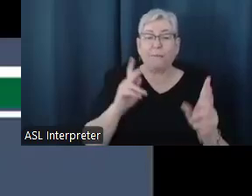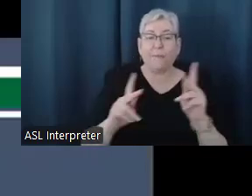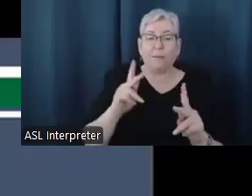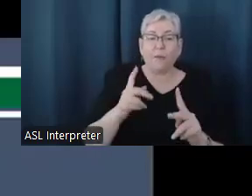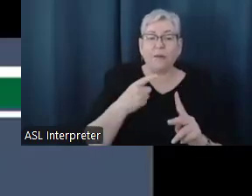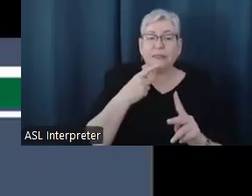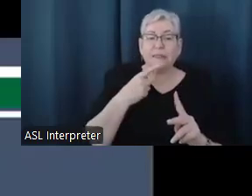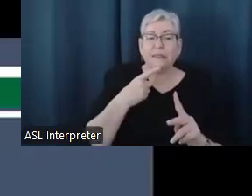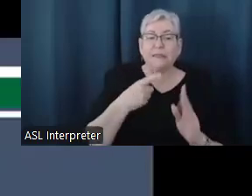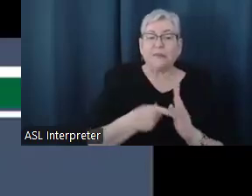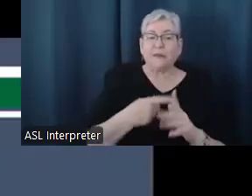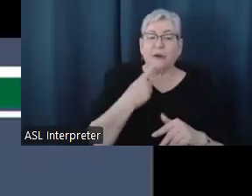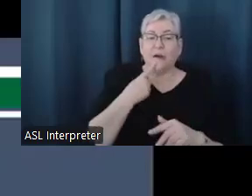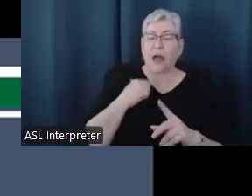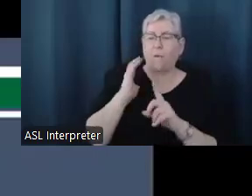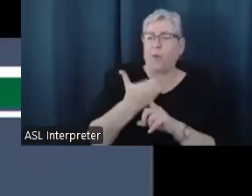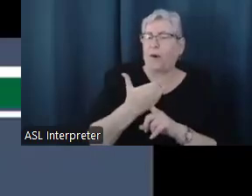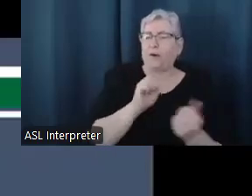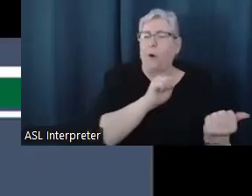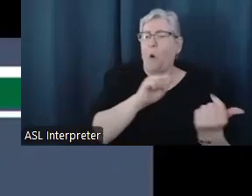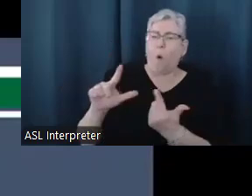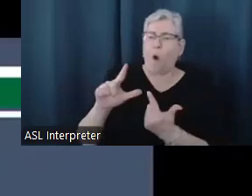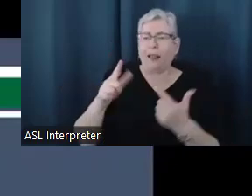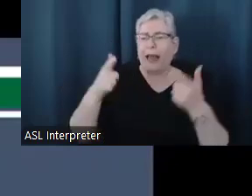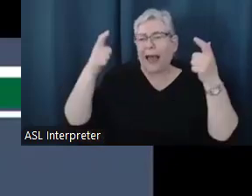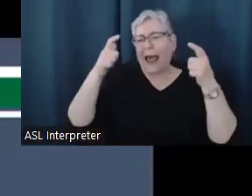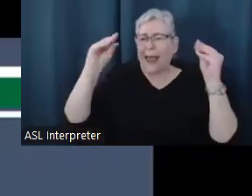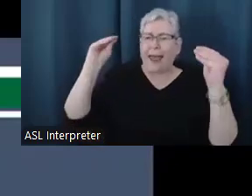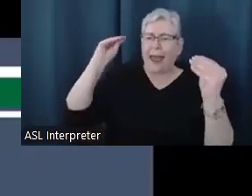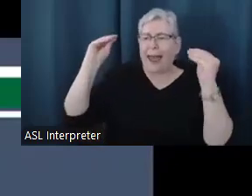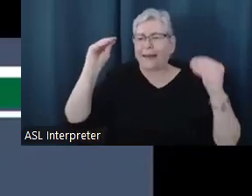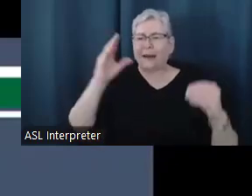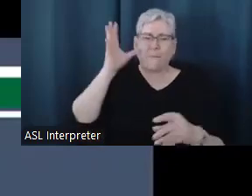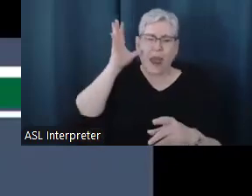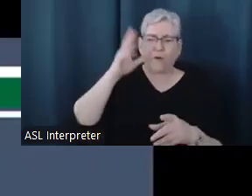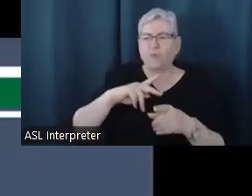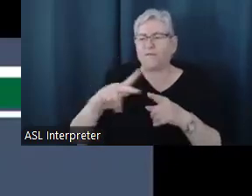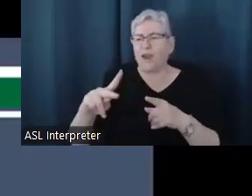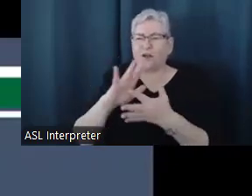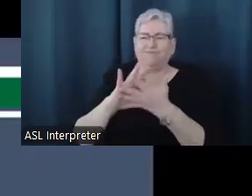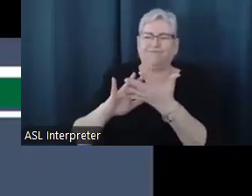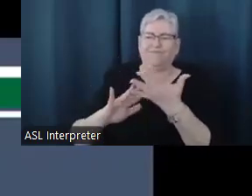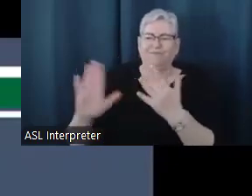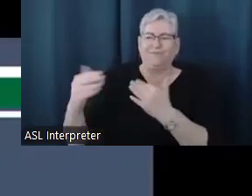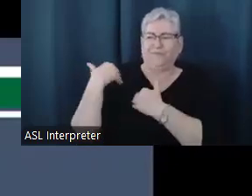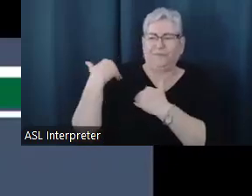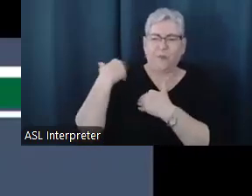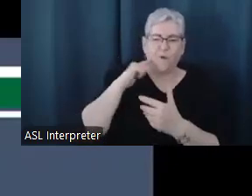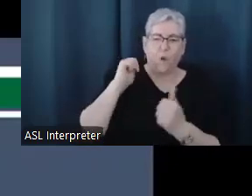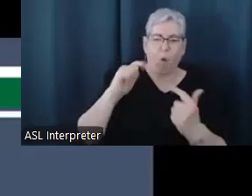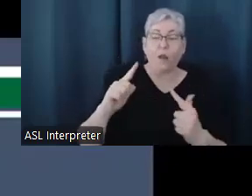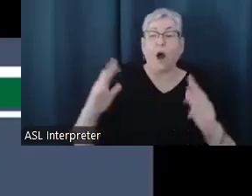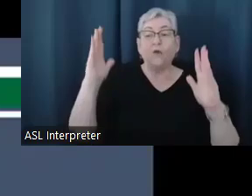that they're wearing all of the hats. So parent, professional, you name it, that's their role. So hopefully this will